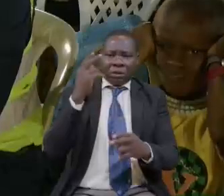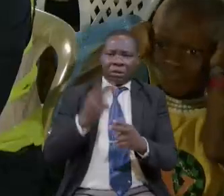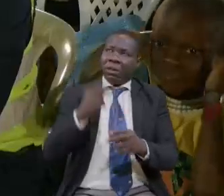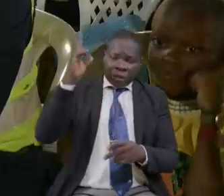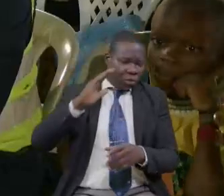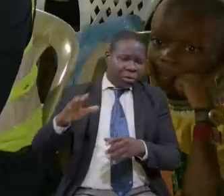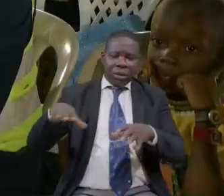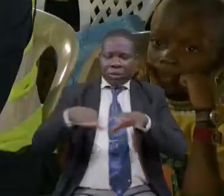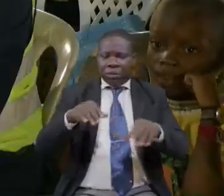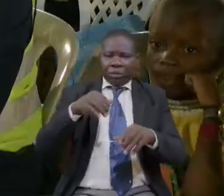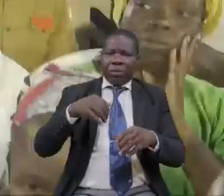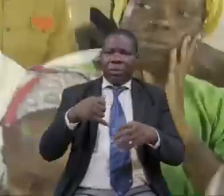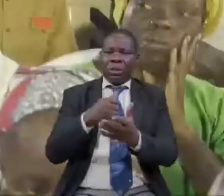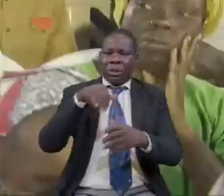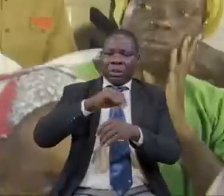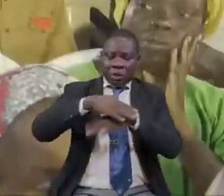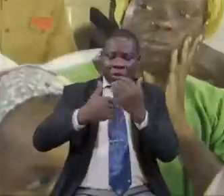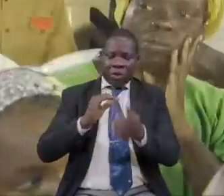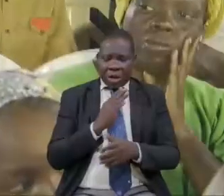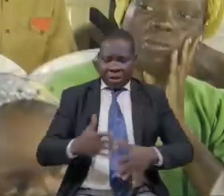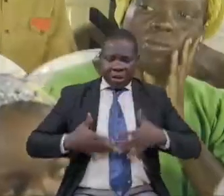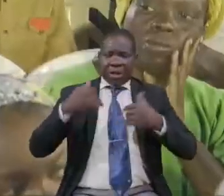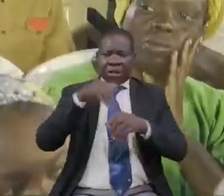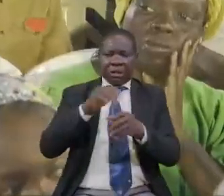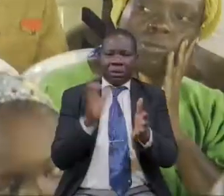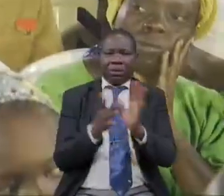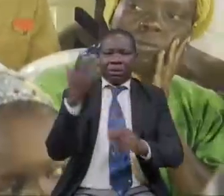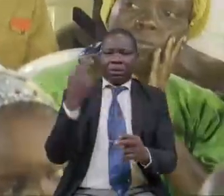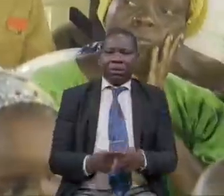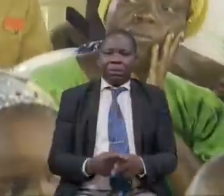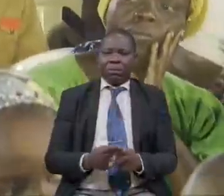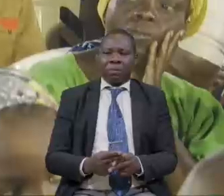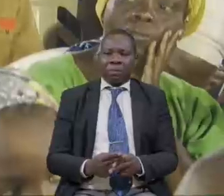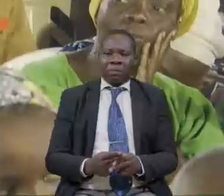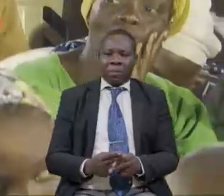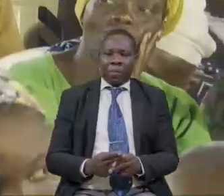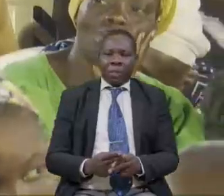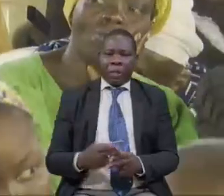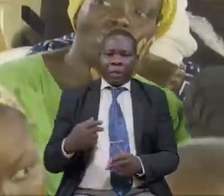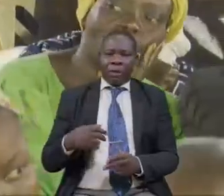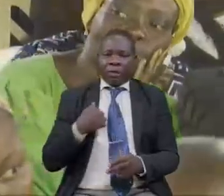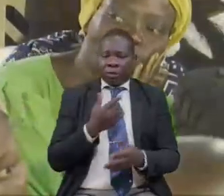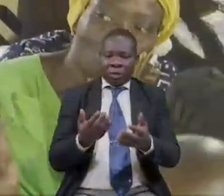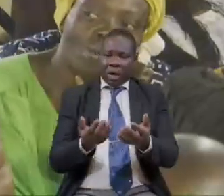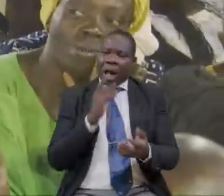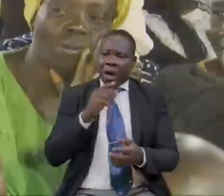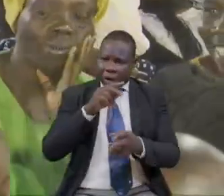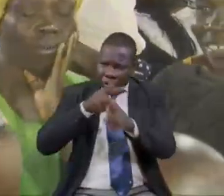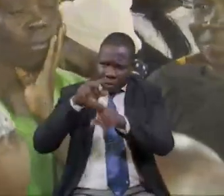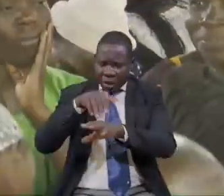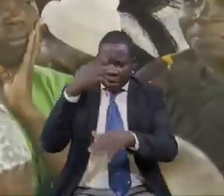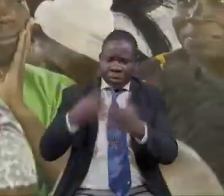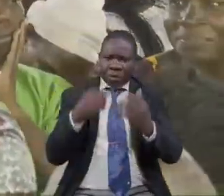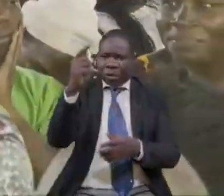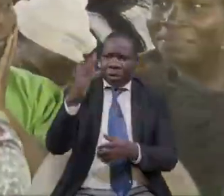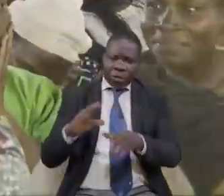in Jesus' name. We're looking at, see what God does and see why he does it. We're